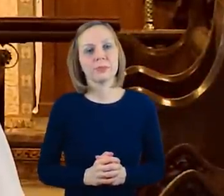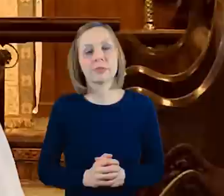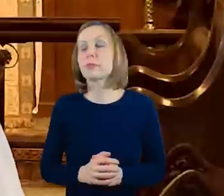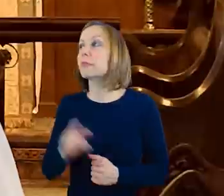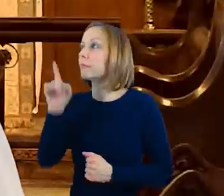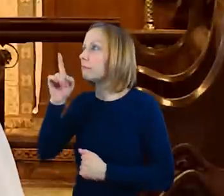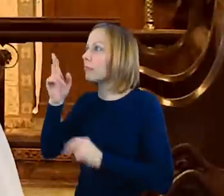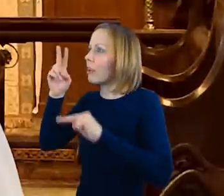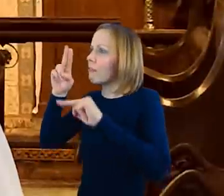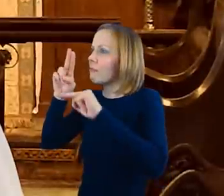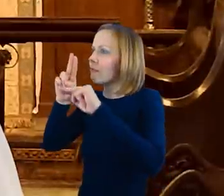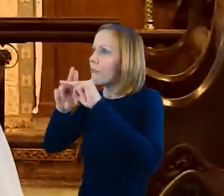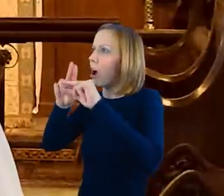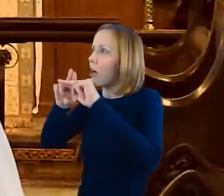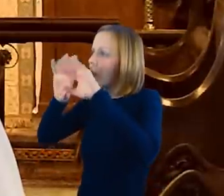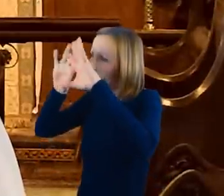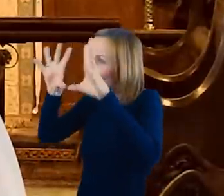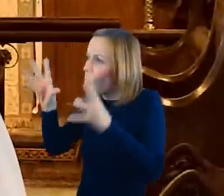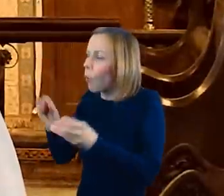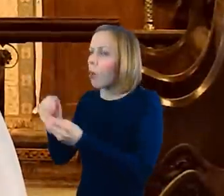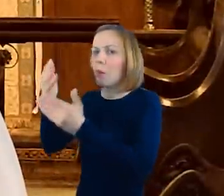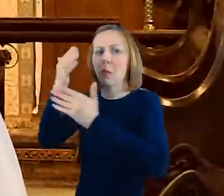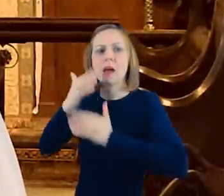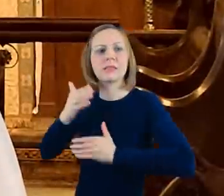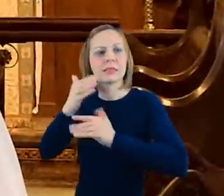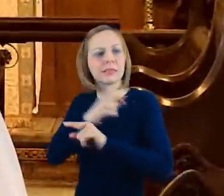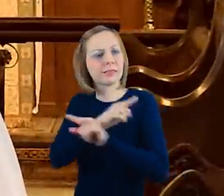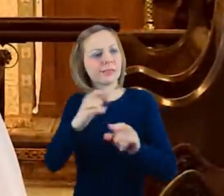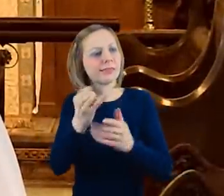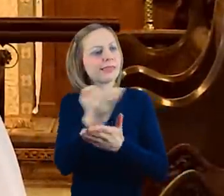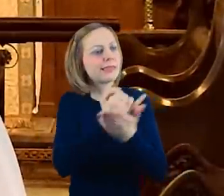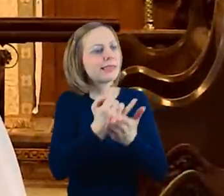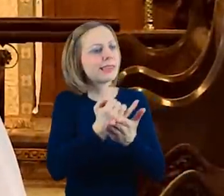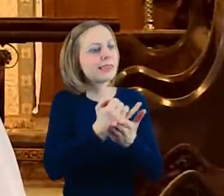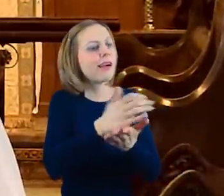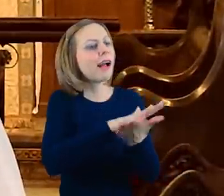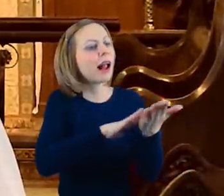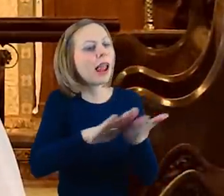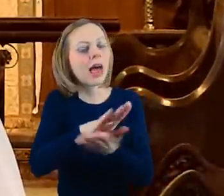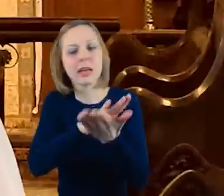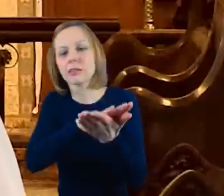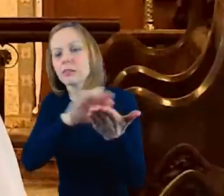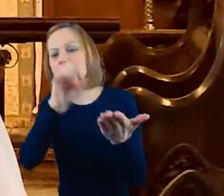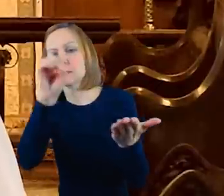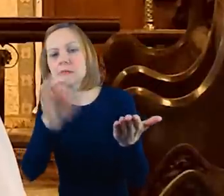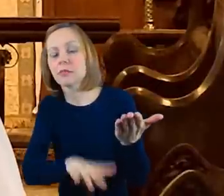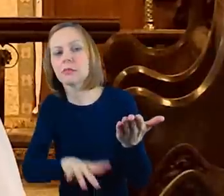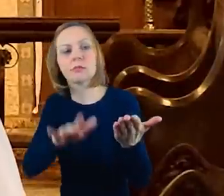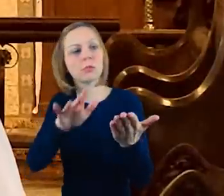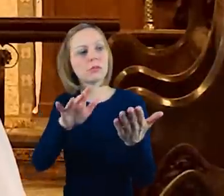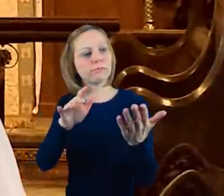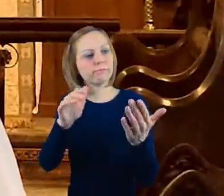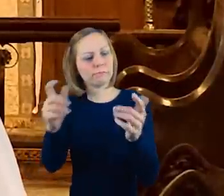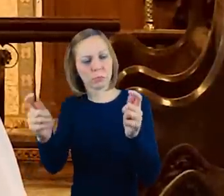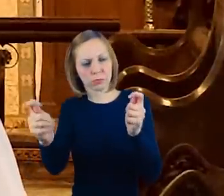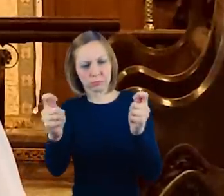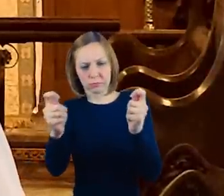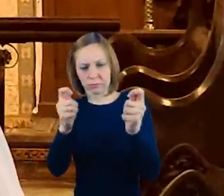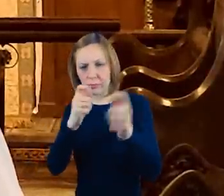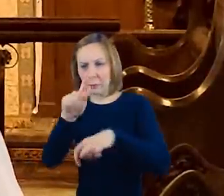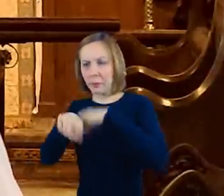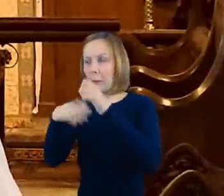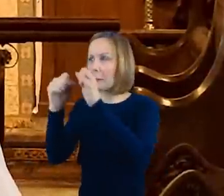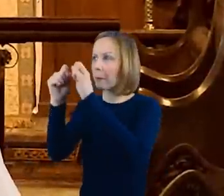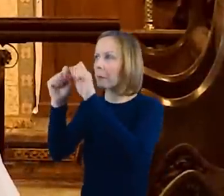May the Father of all mercies cleanse you from your sins and restore you in his image, to the praise and glory of his